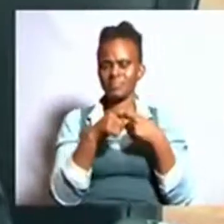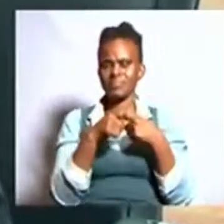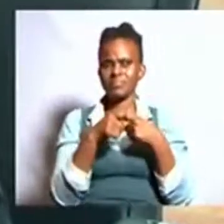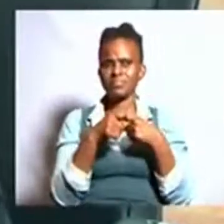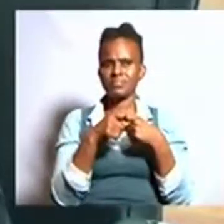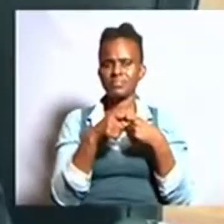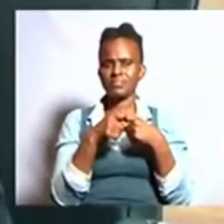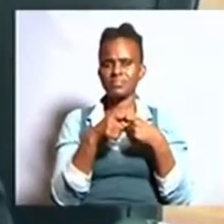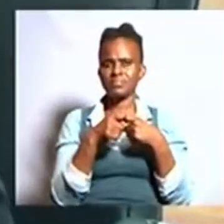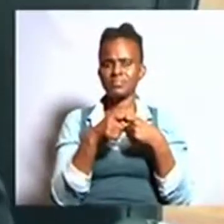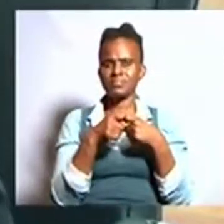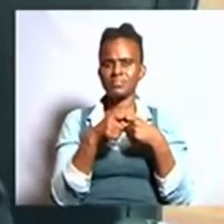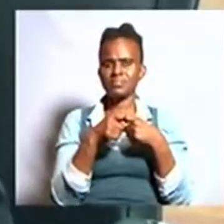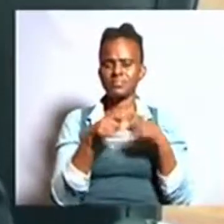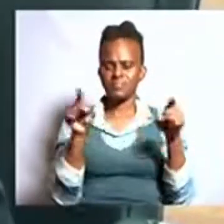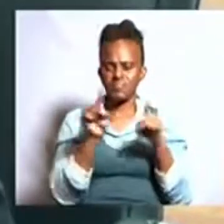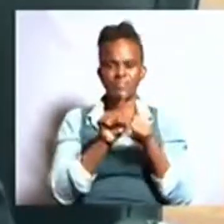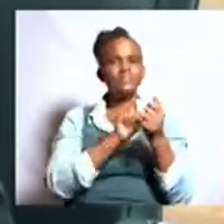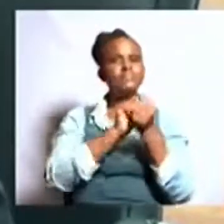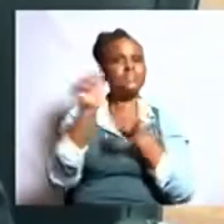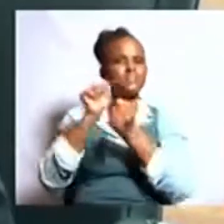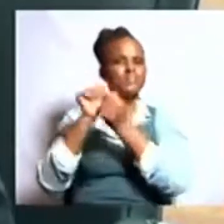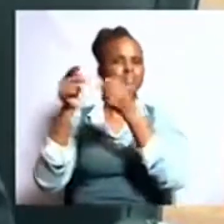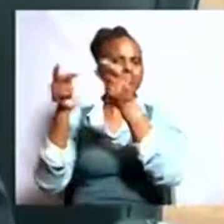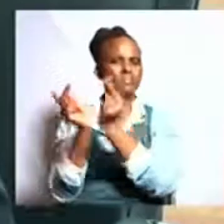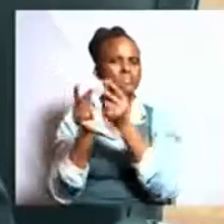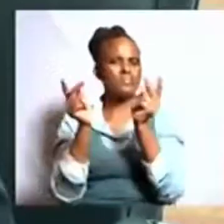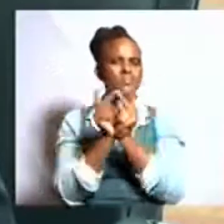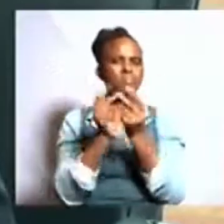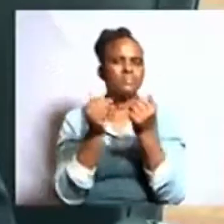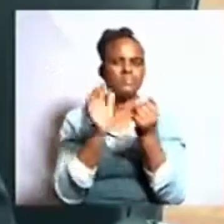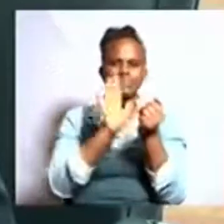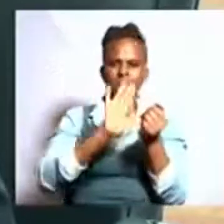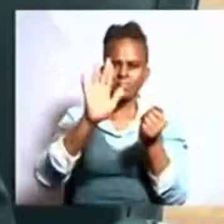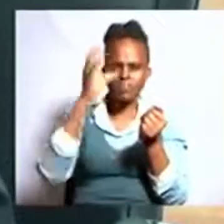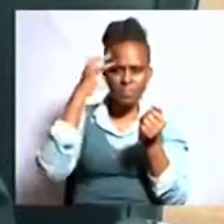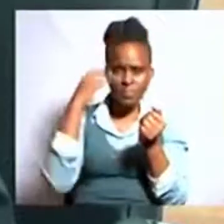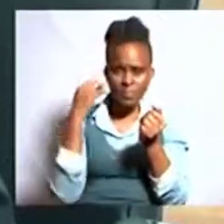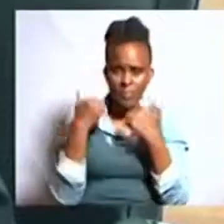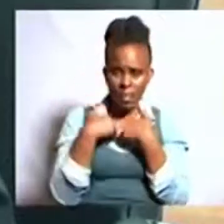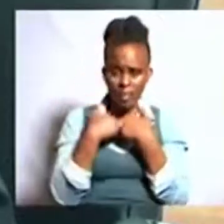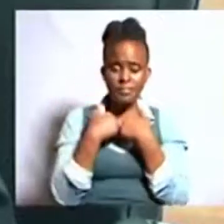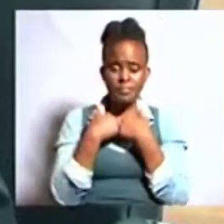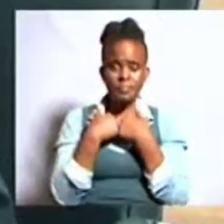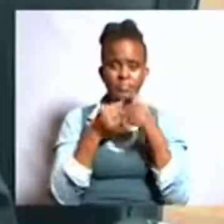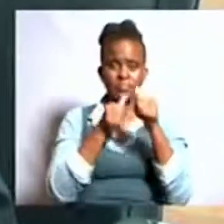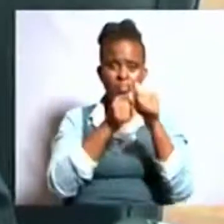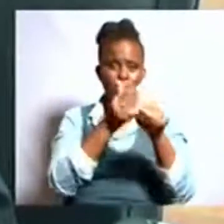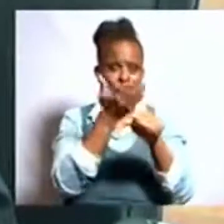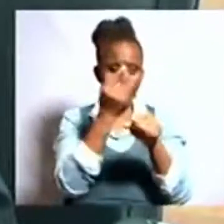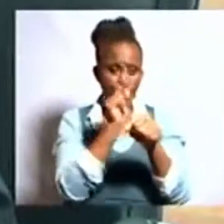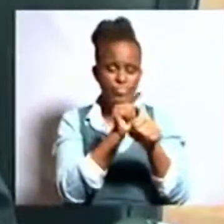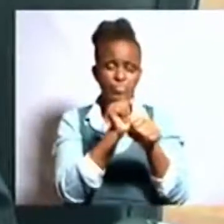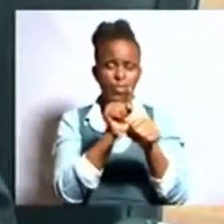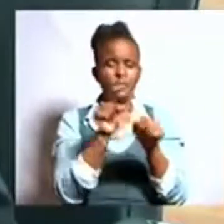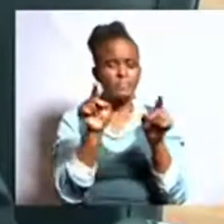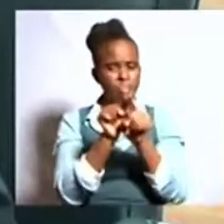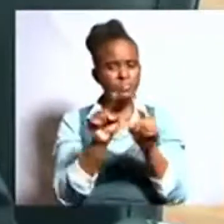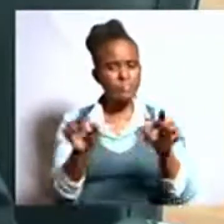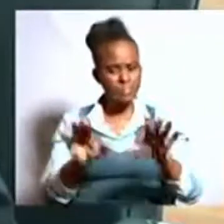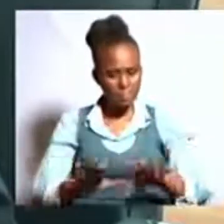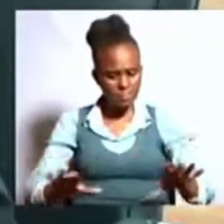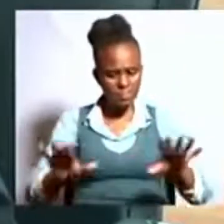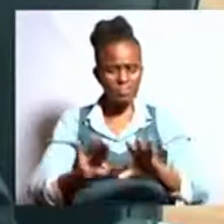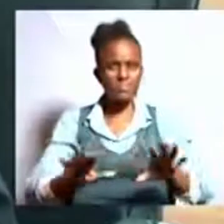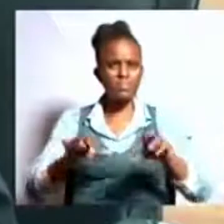including the remotest part. So has your office followed up to go on the ground